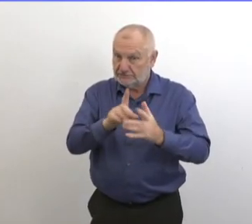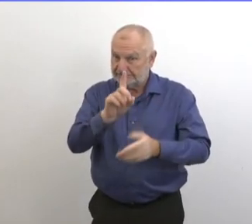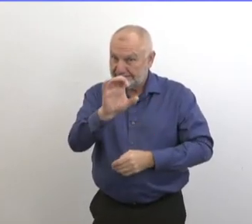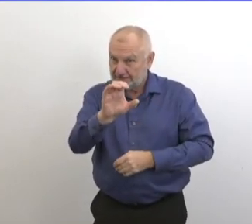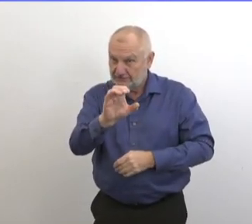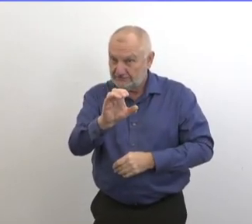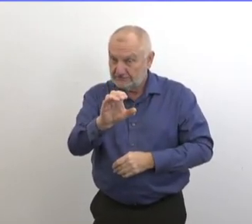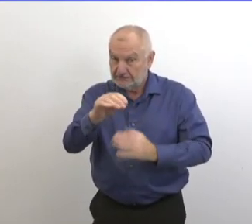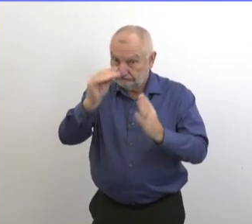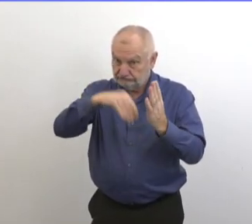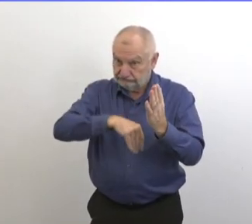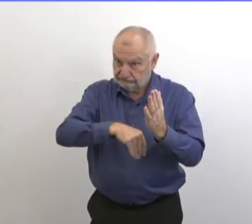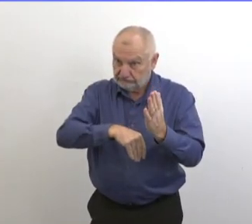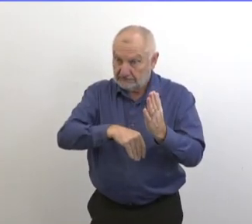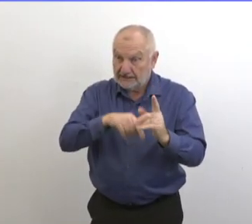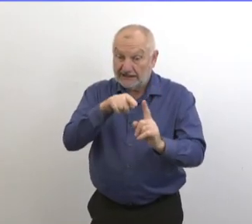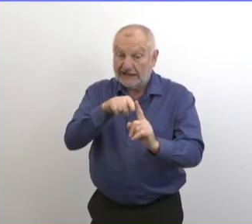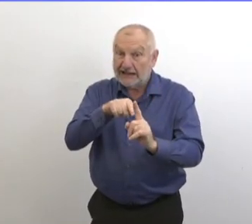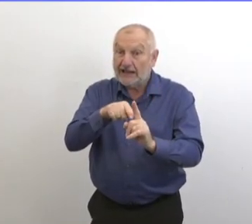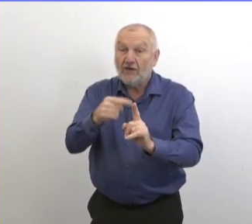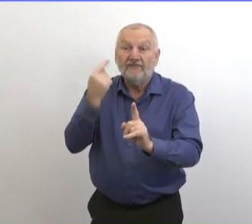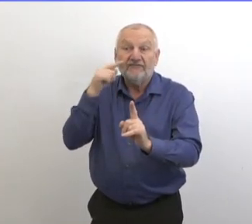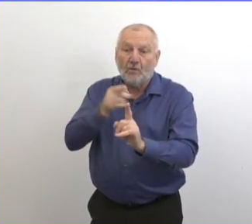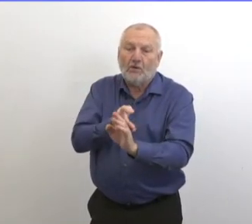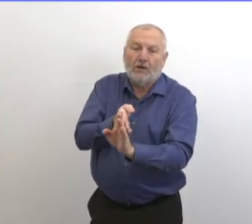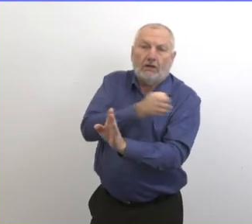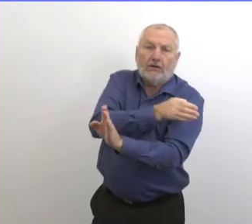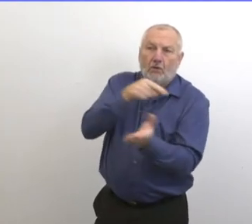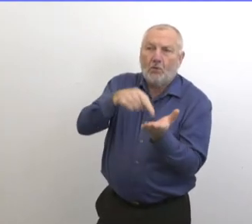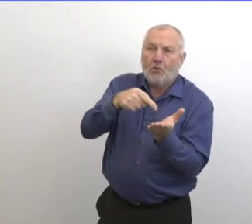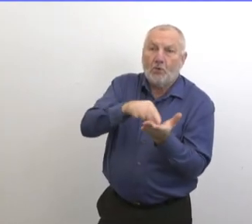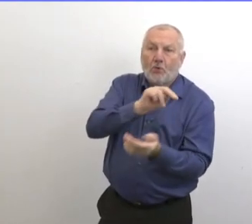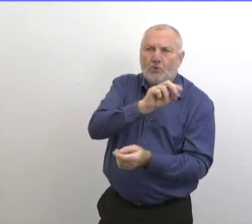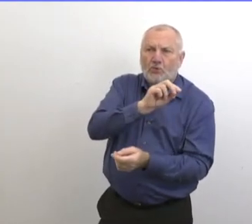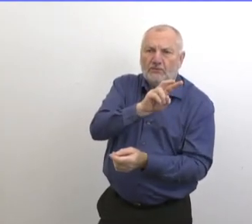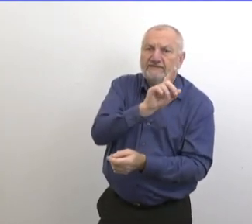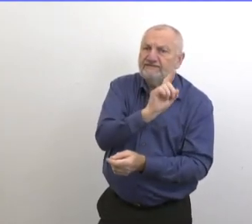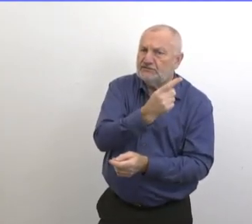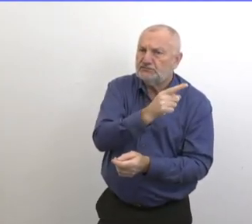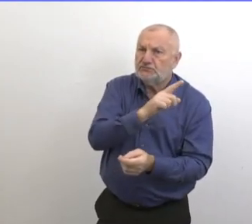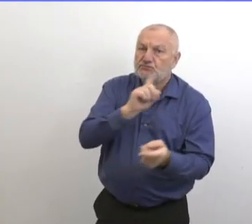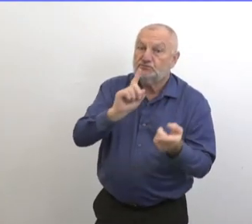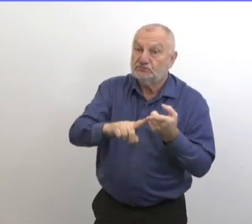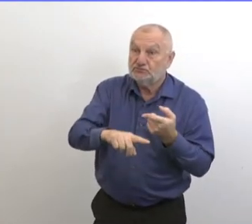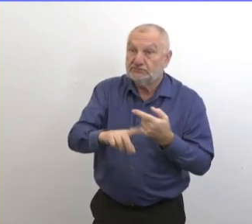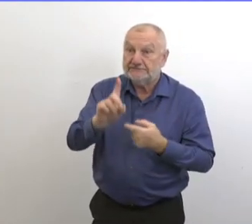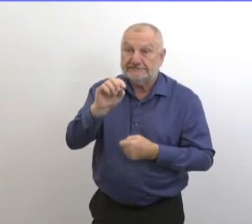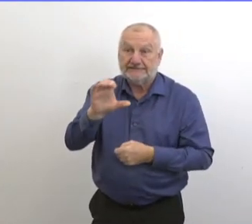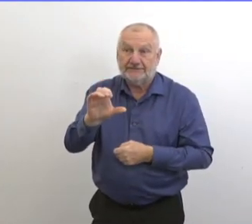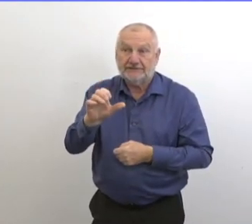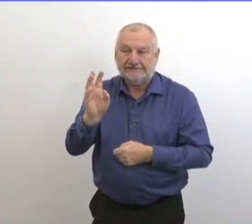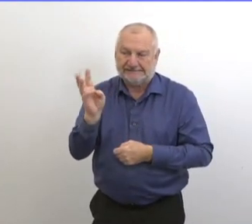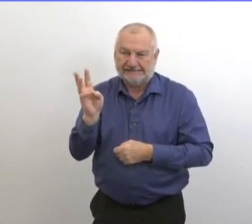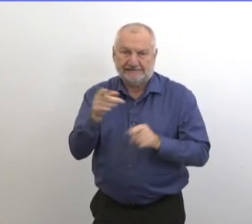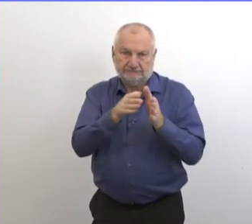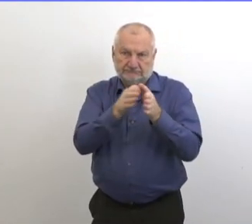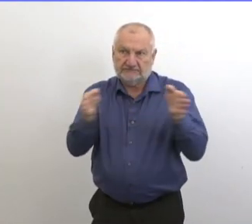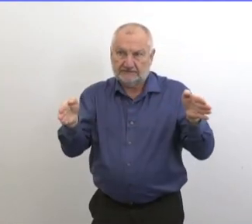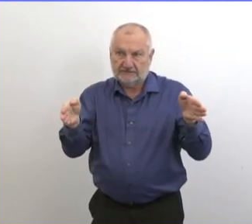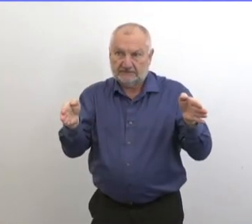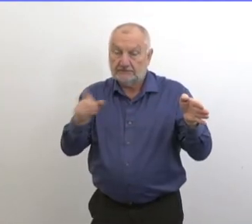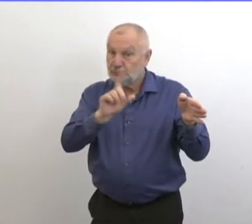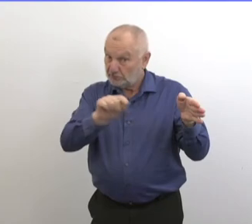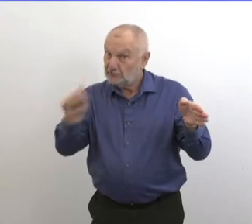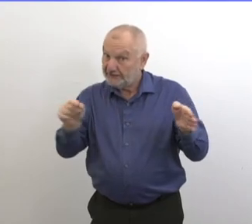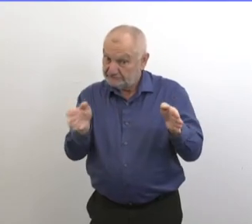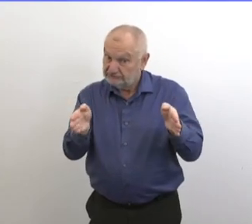worked from November 1st to December 6, 2020. The second intake will happen in mid-January